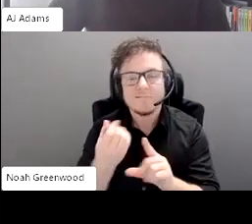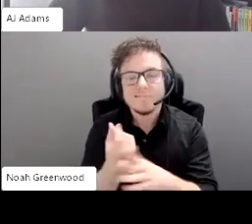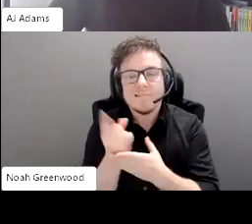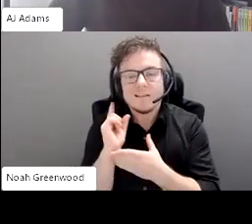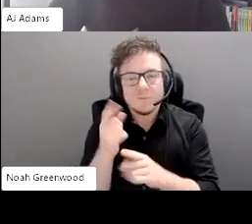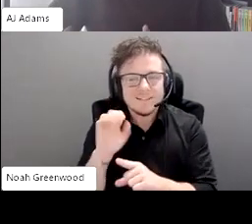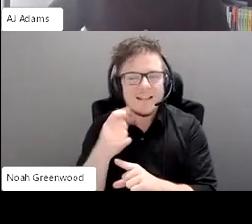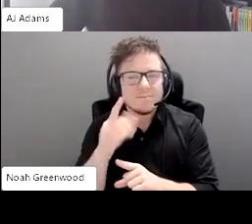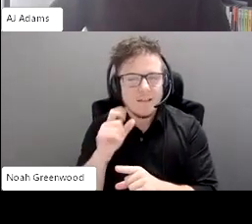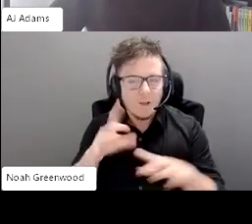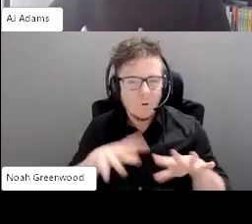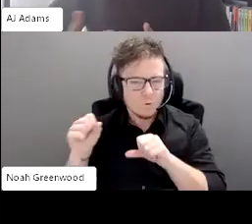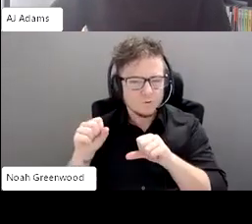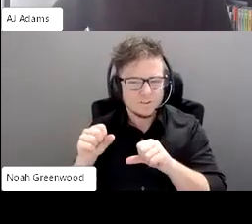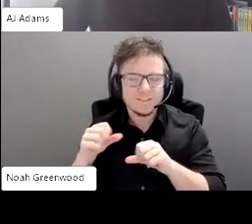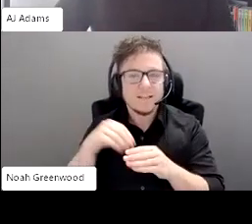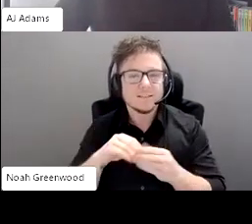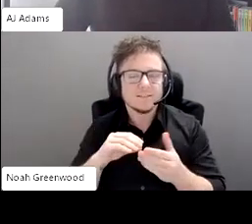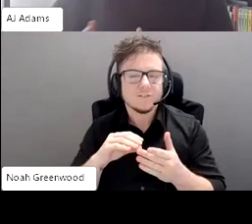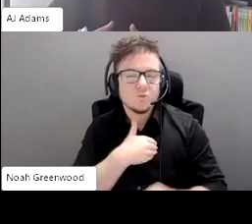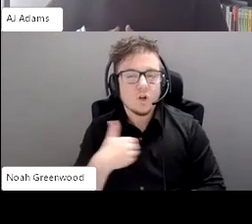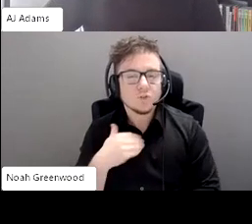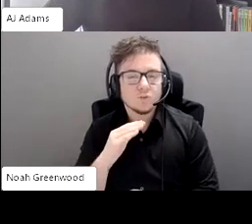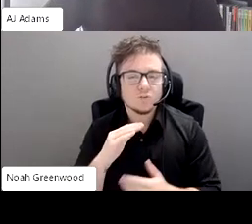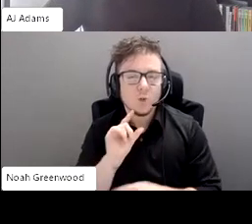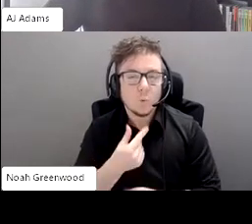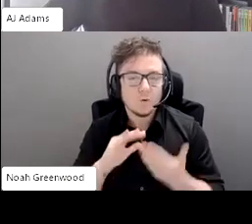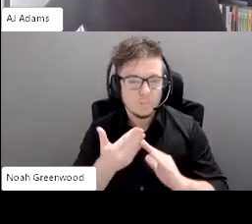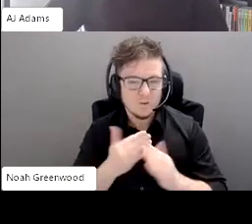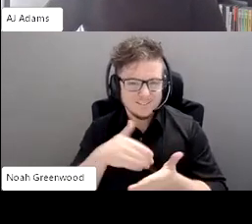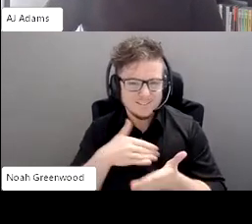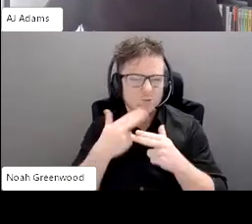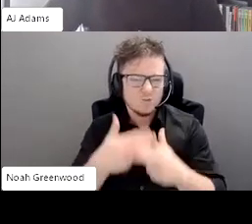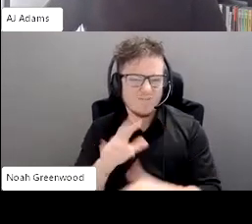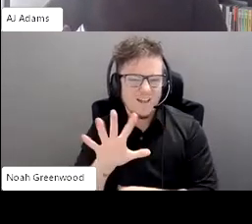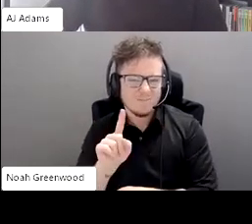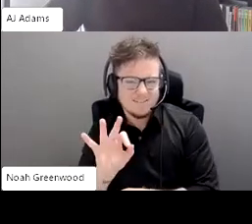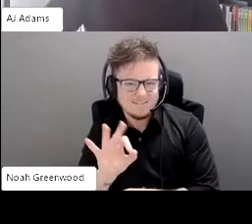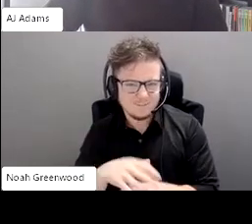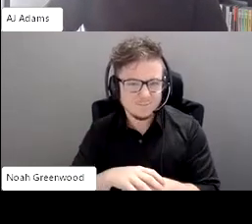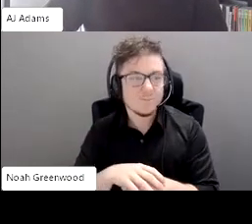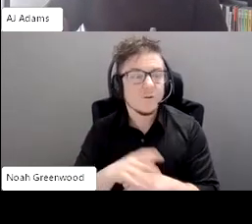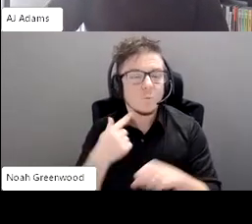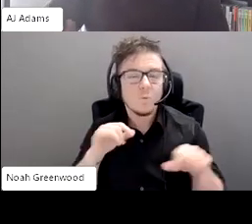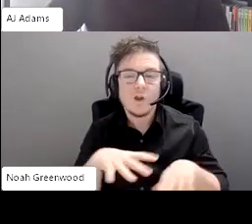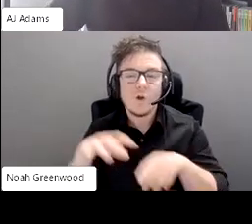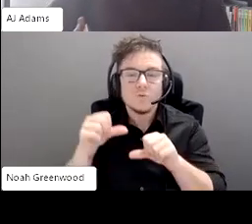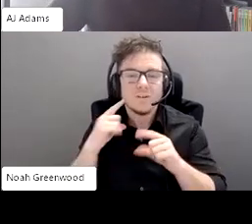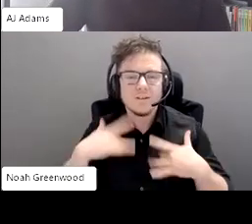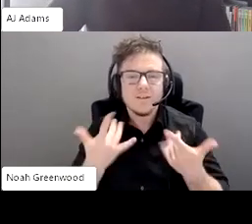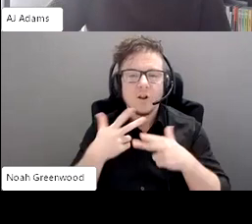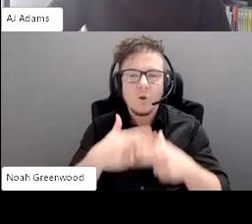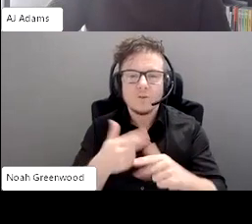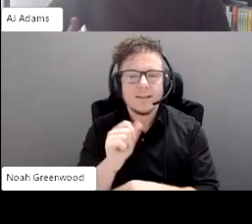Toronto's queer community center called the 519. So we hosted an event called the Gallery of Memories. So what's at stake